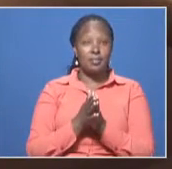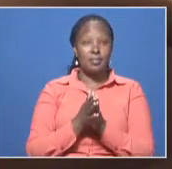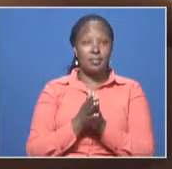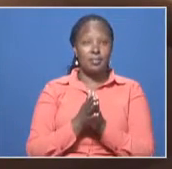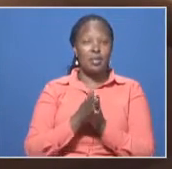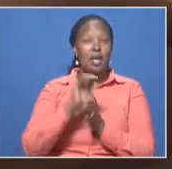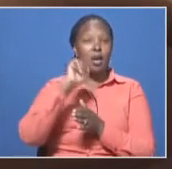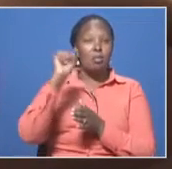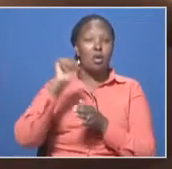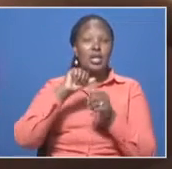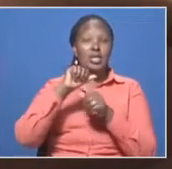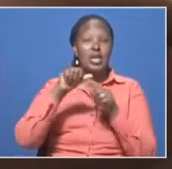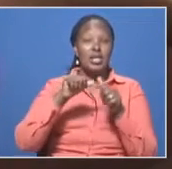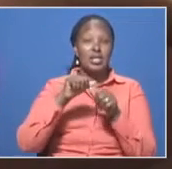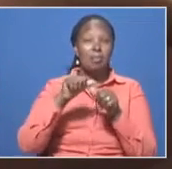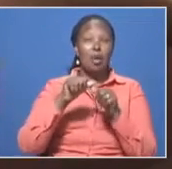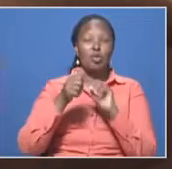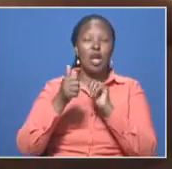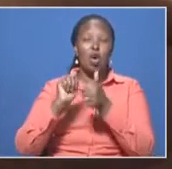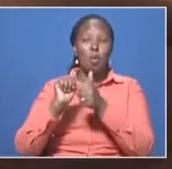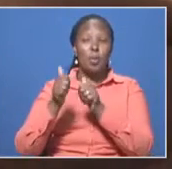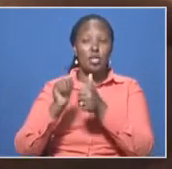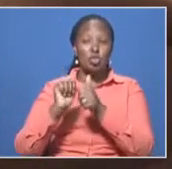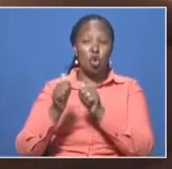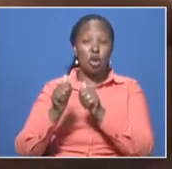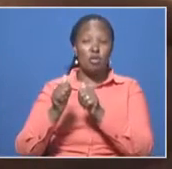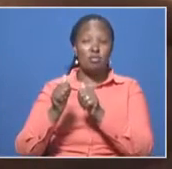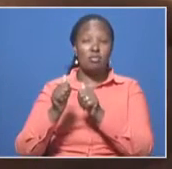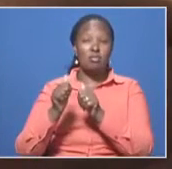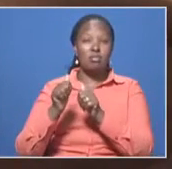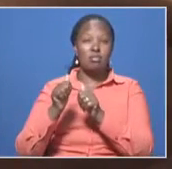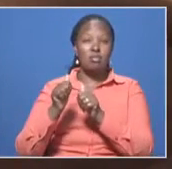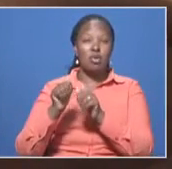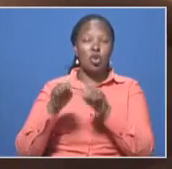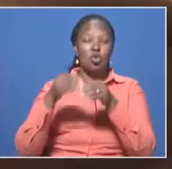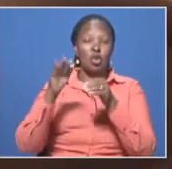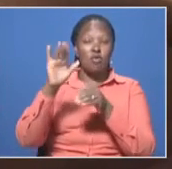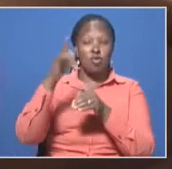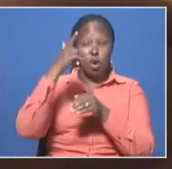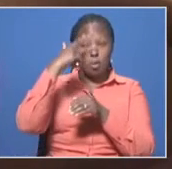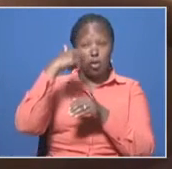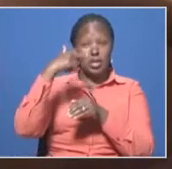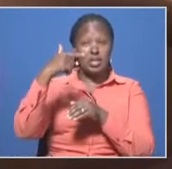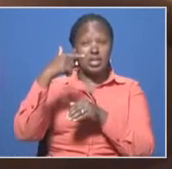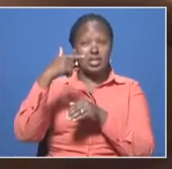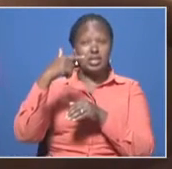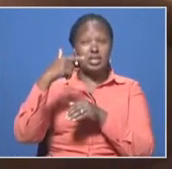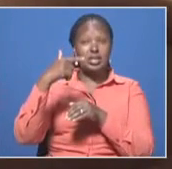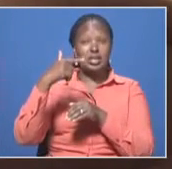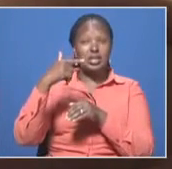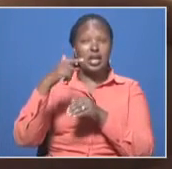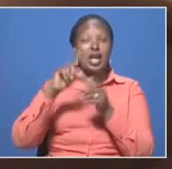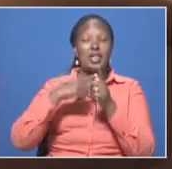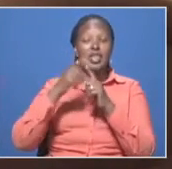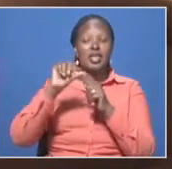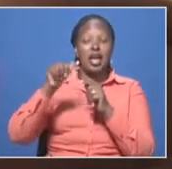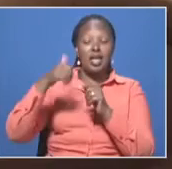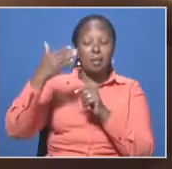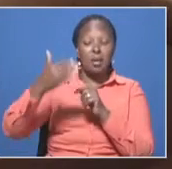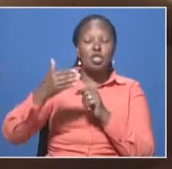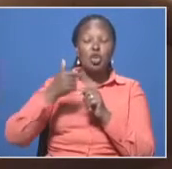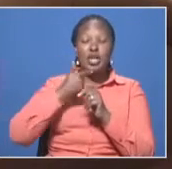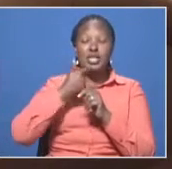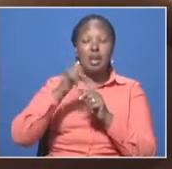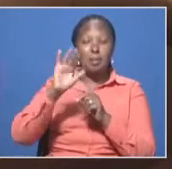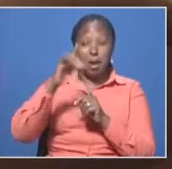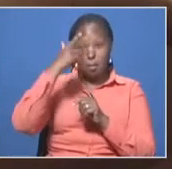politics is about a contest. Mm. So you sell your policies, mm. that's the next person sell their palaces. Mm.